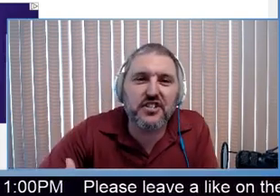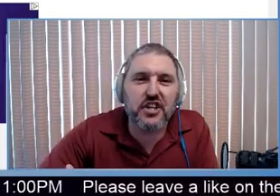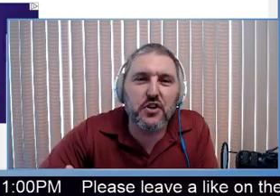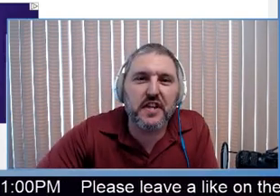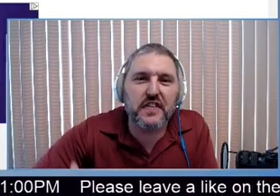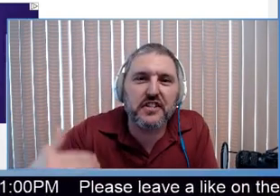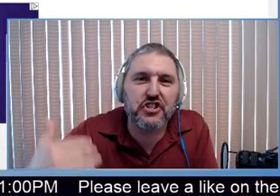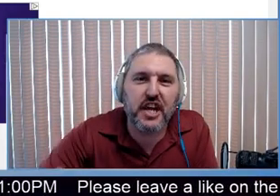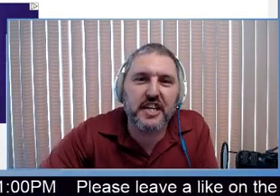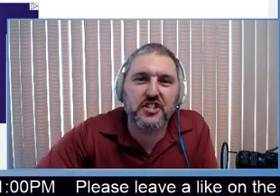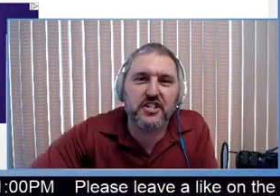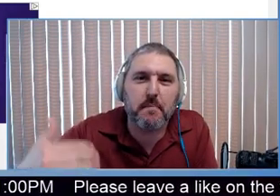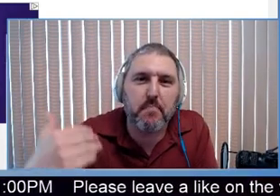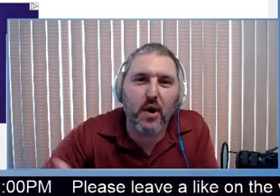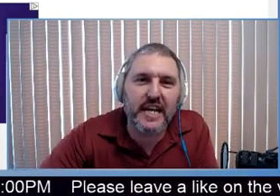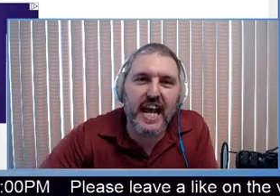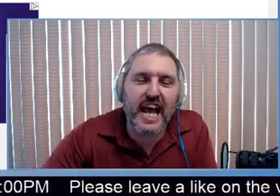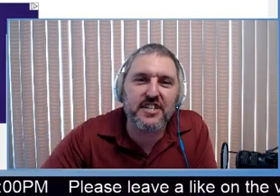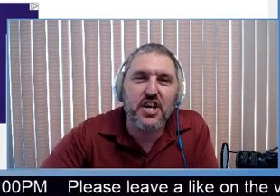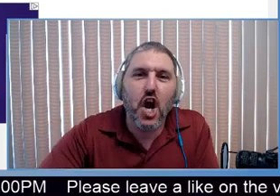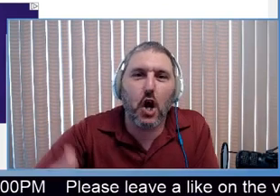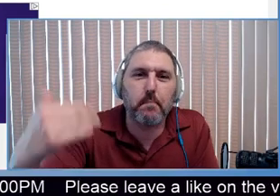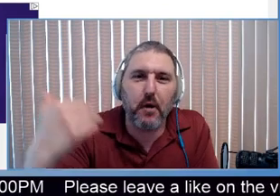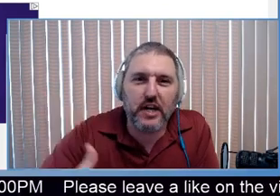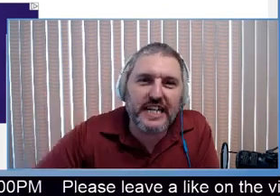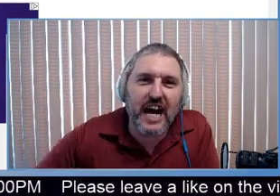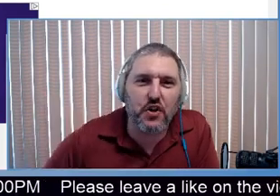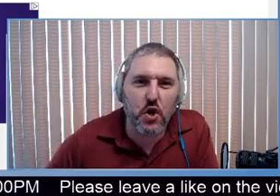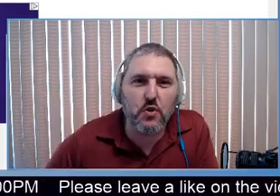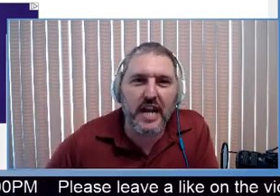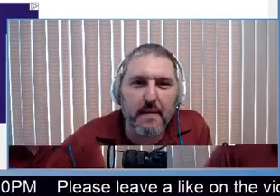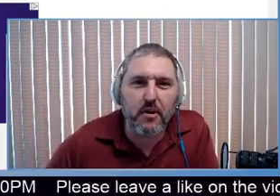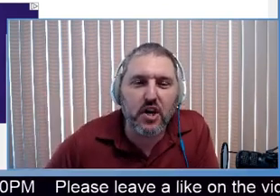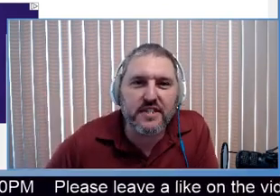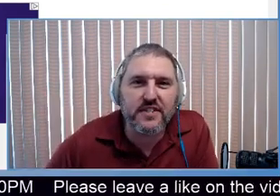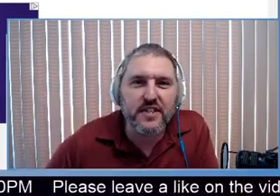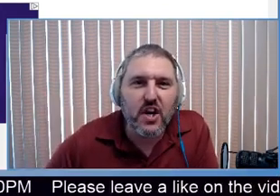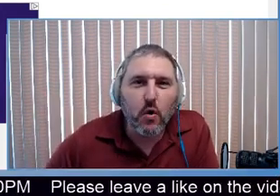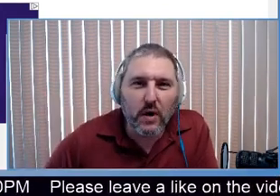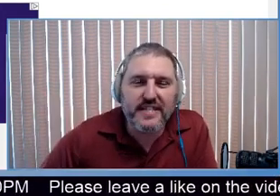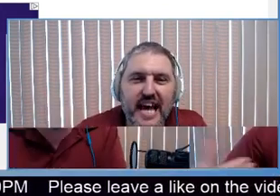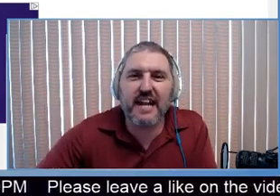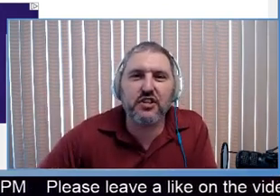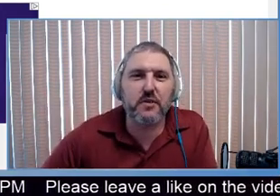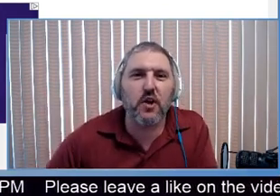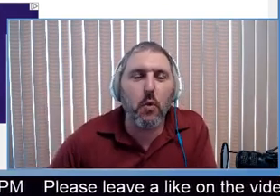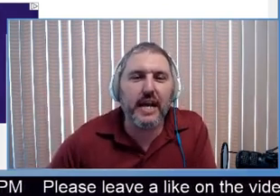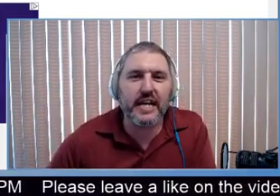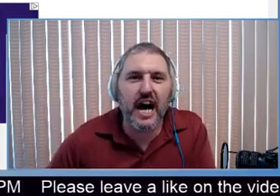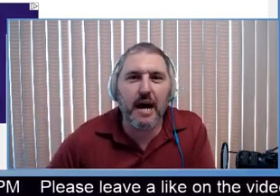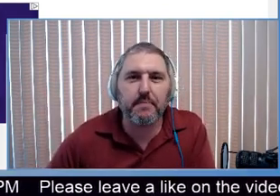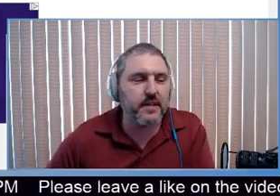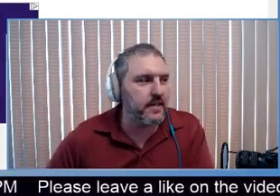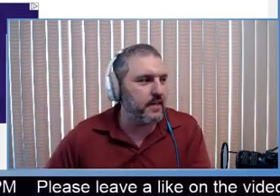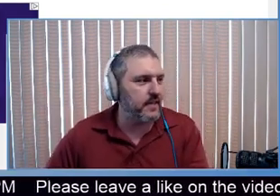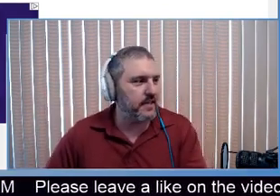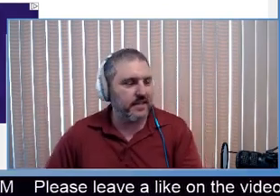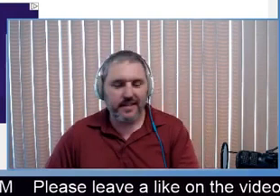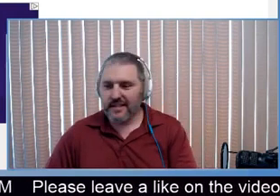any sense to you that these geniuses and brainiacs are burning down their own neighborhoods? What does that have to do with a white